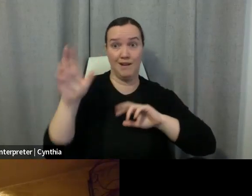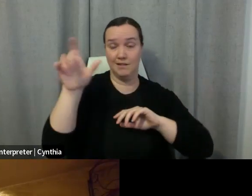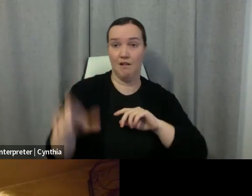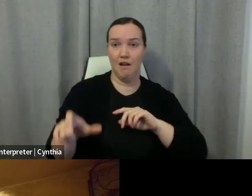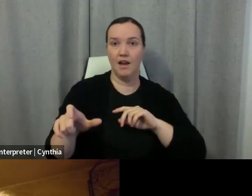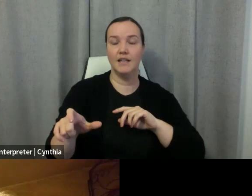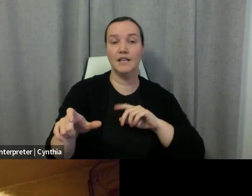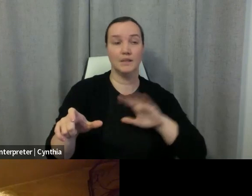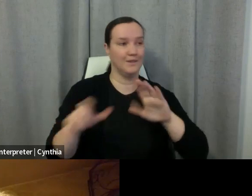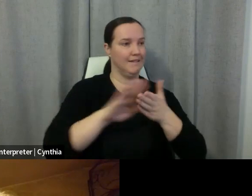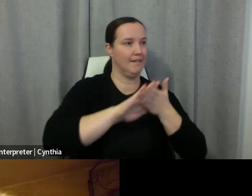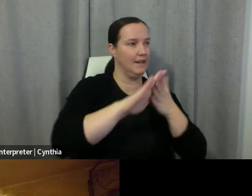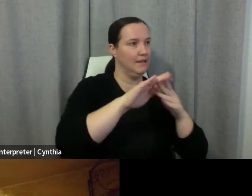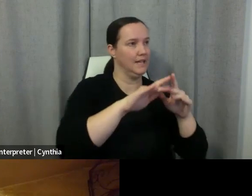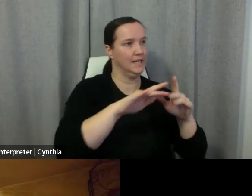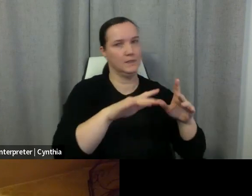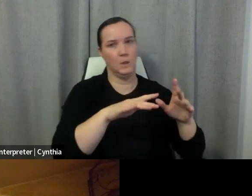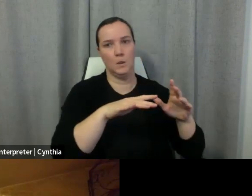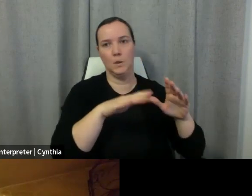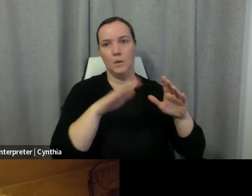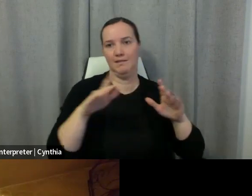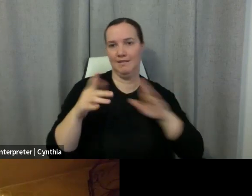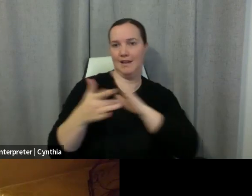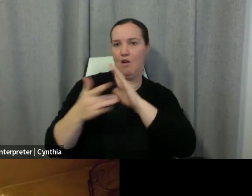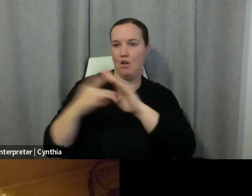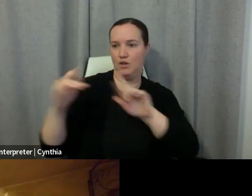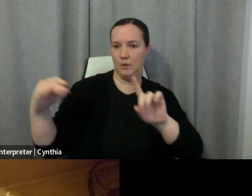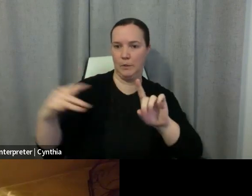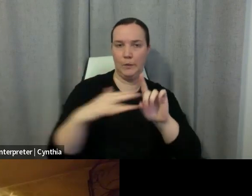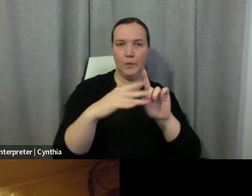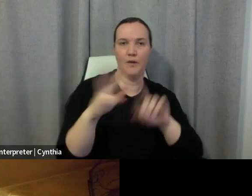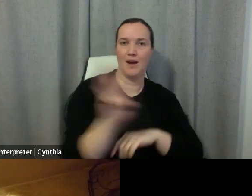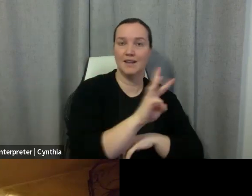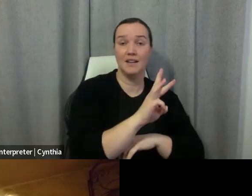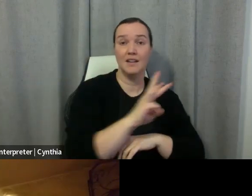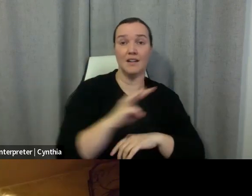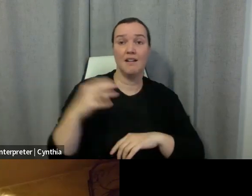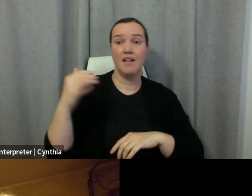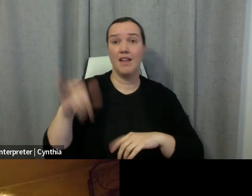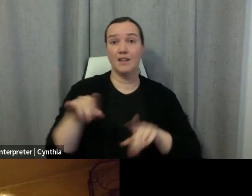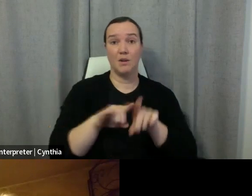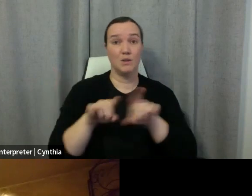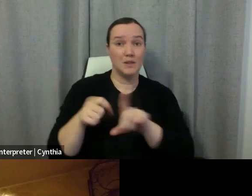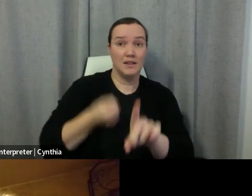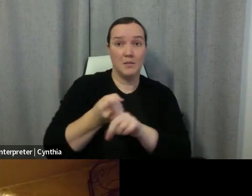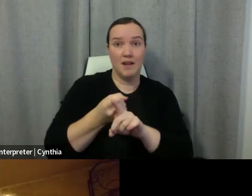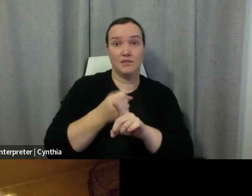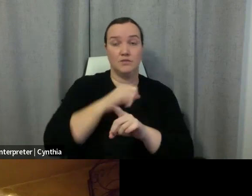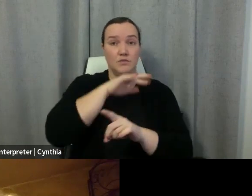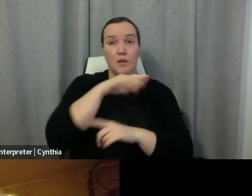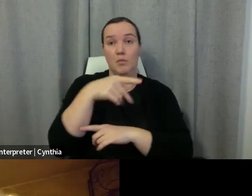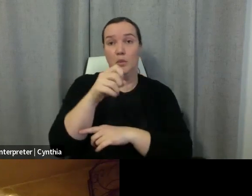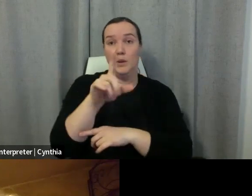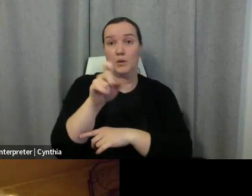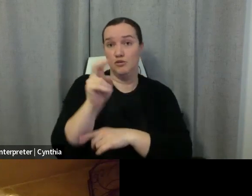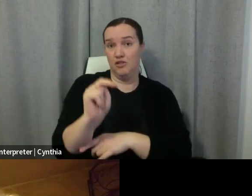image that we had of the wonders of technology moving across westward, that in fact it also left pollution, and it left,